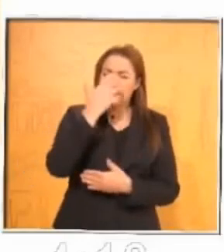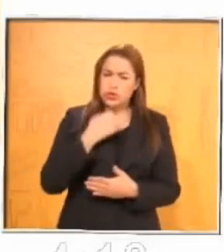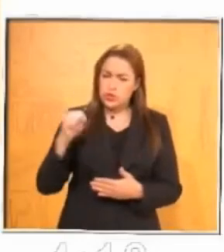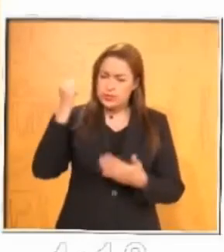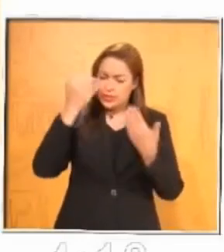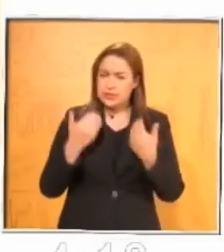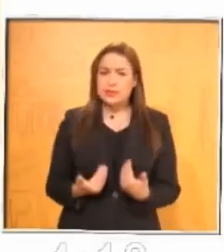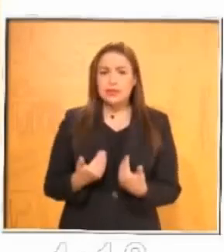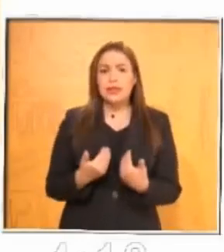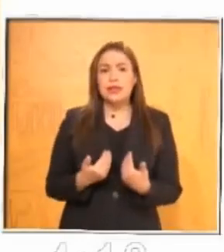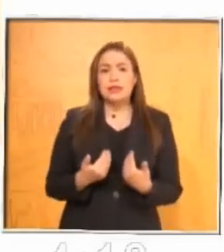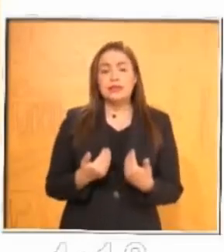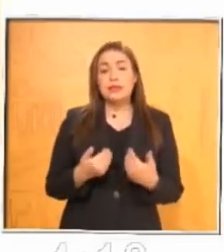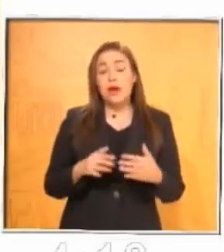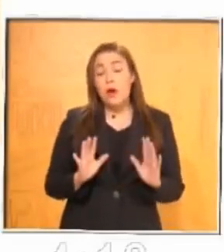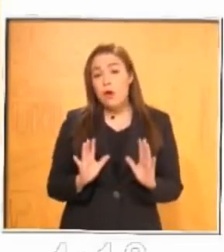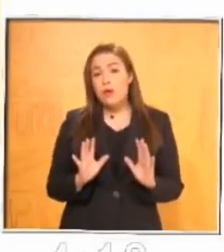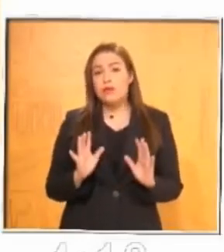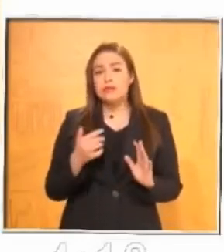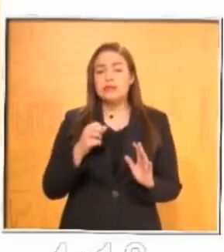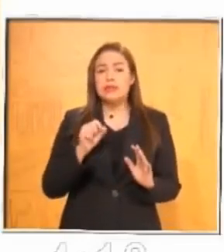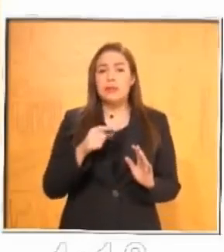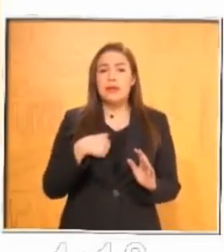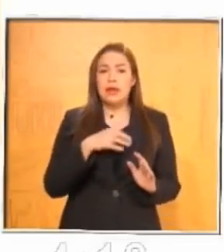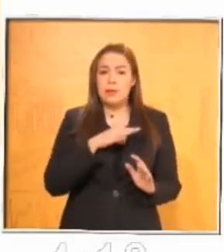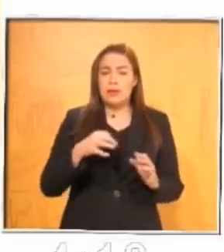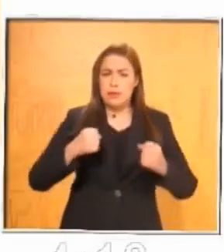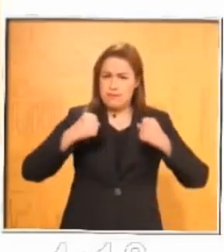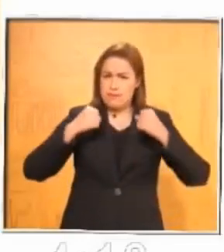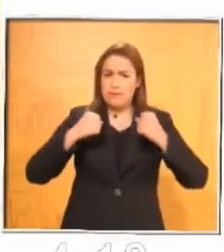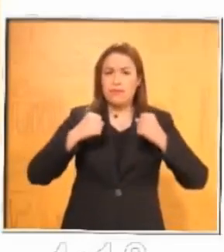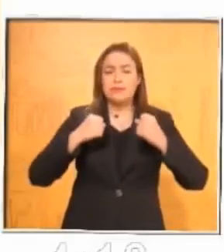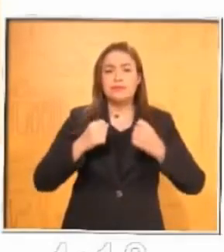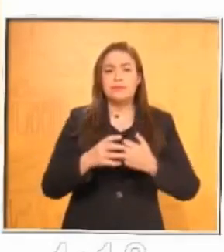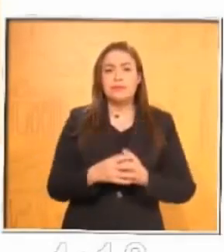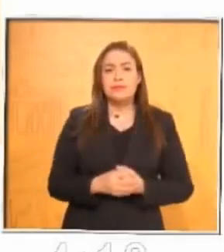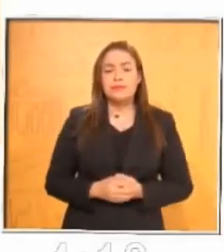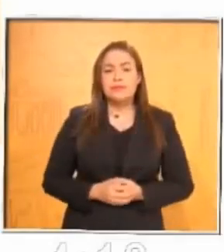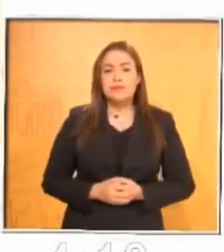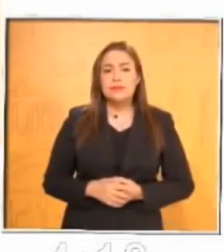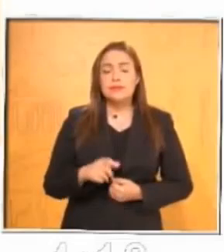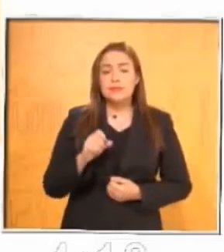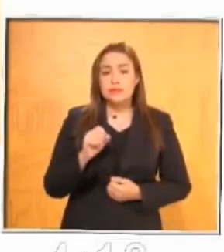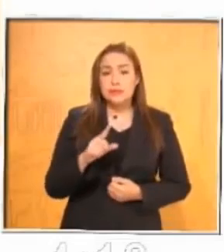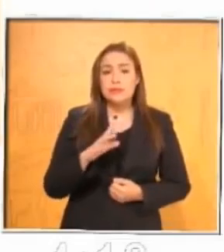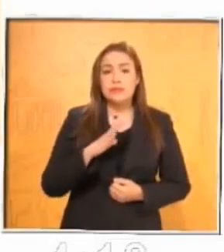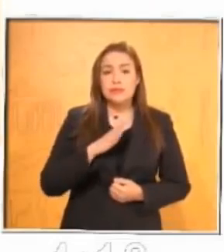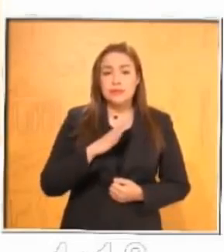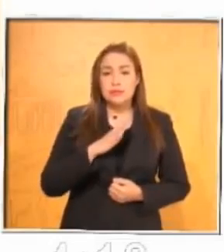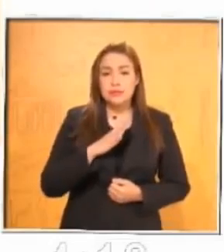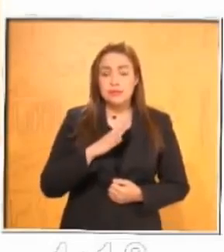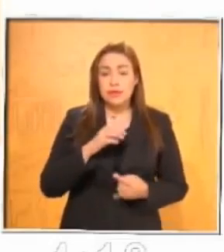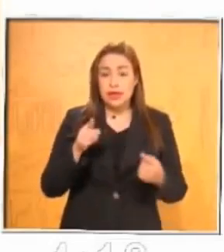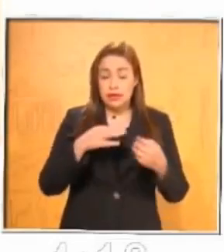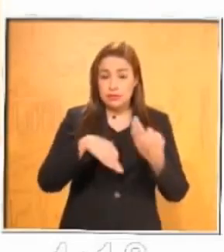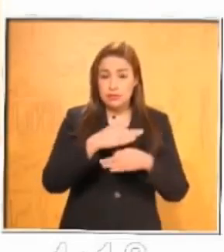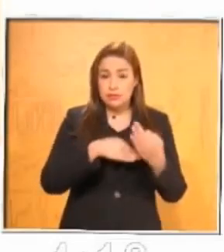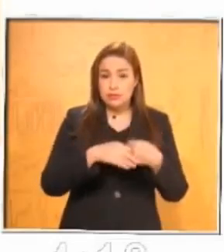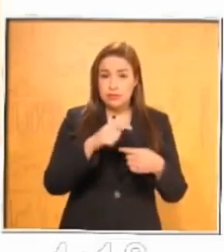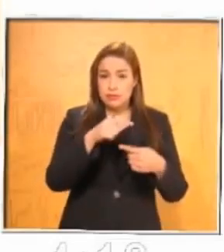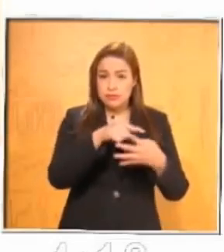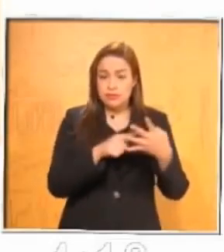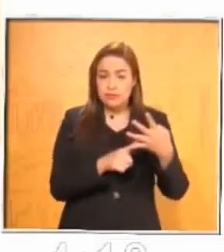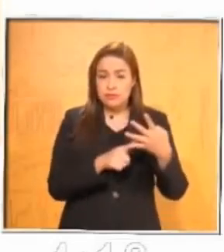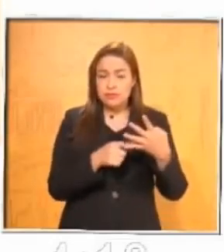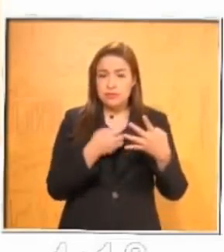or godlike powers and attributes, ballooned into a widespread genre coincident with the beginnings of World